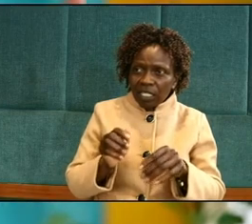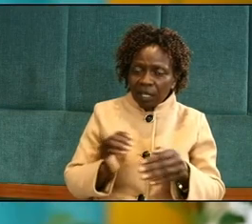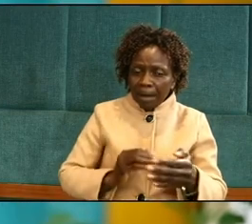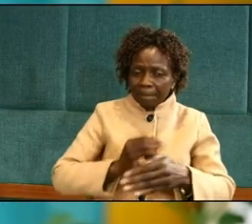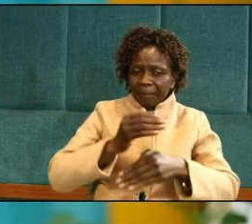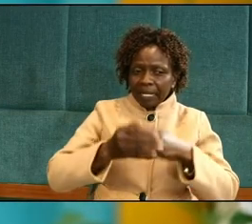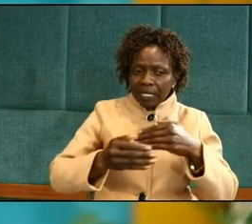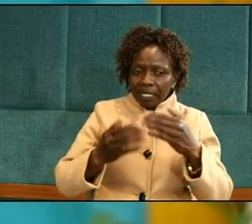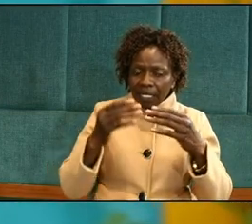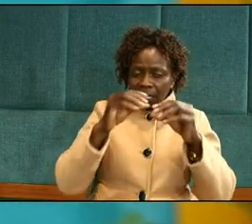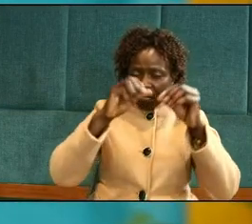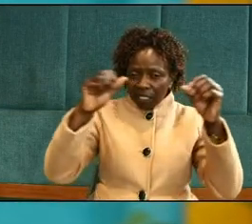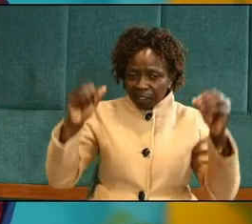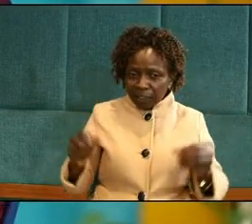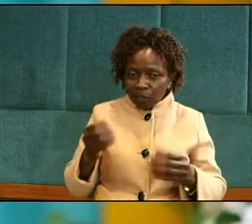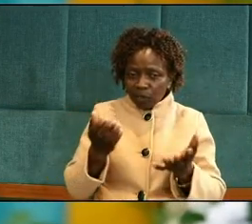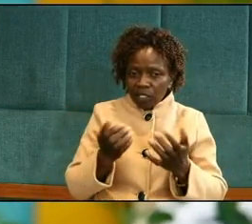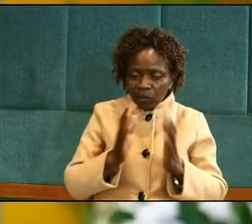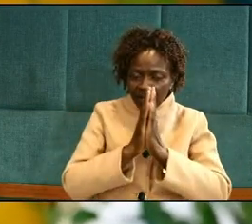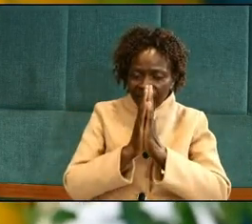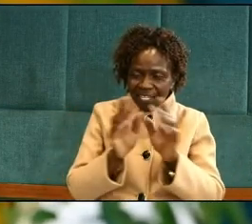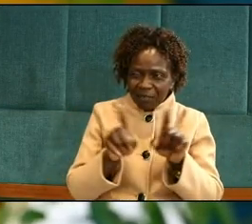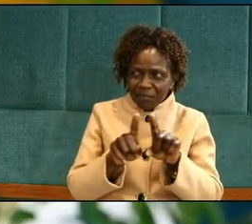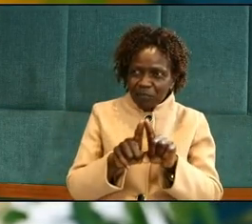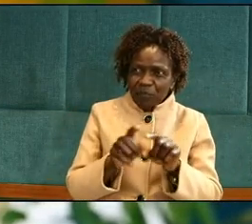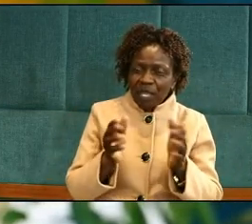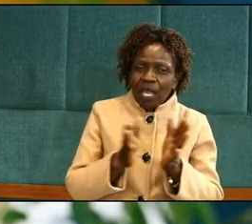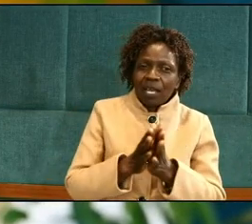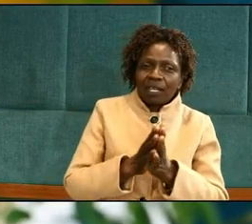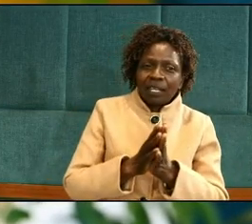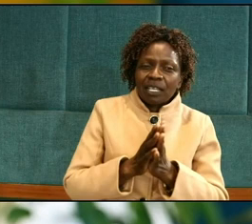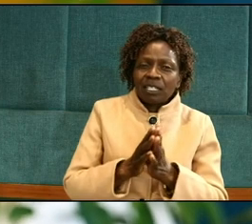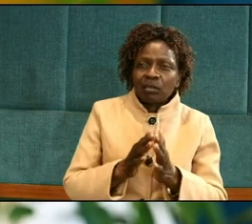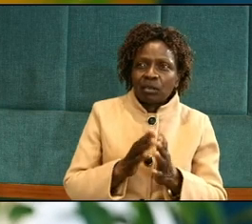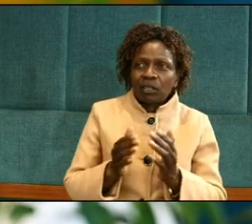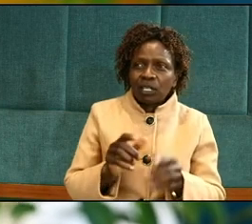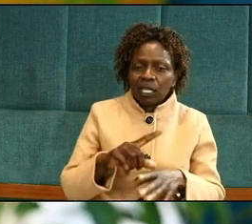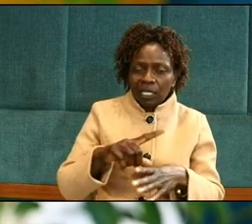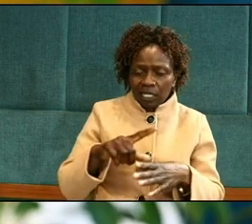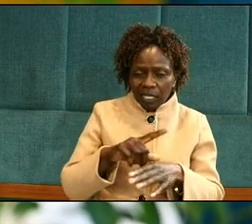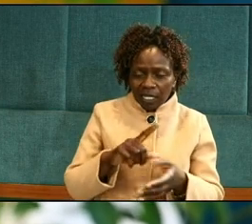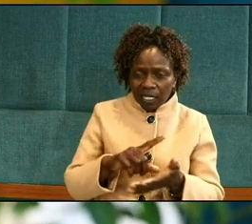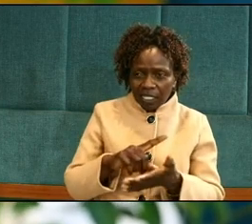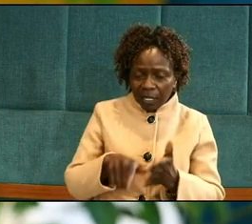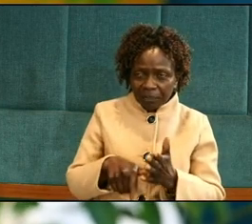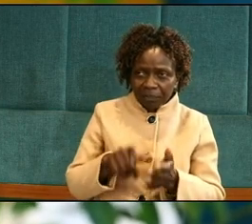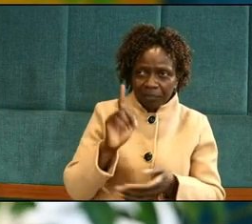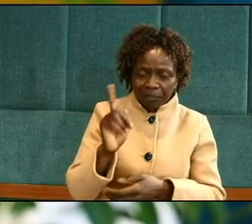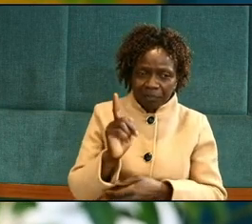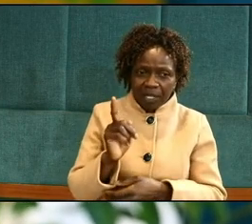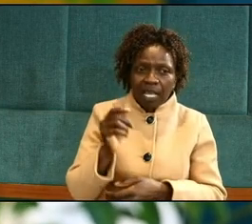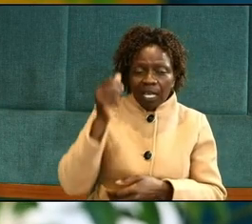the curtain, you also need to pray. And only later did I realize that actually Ellen